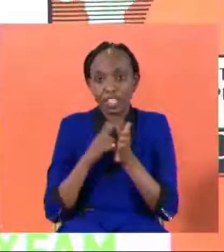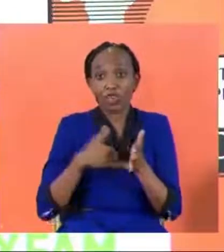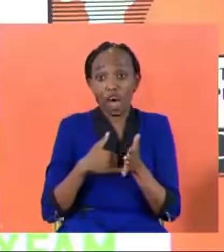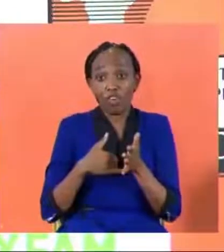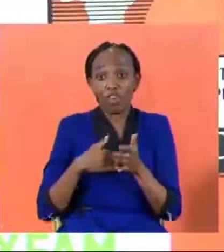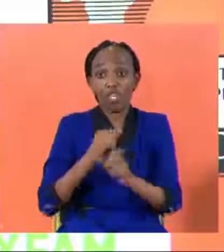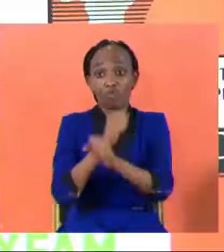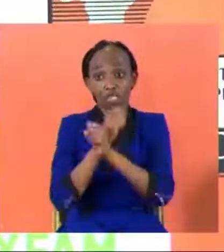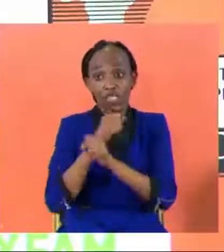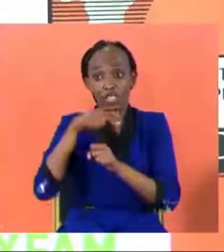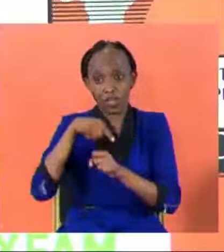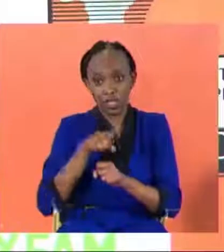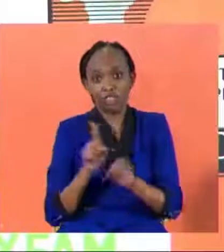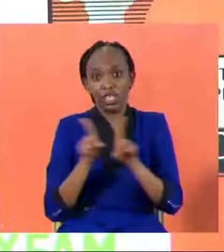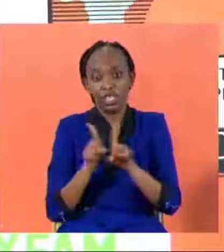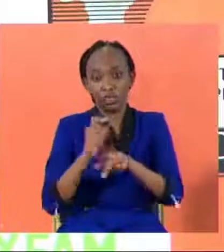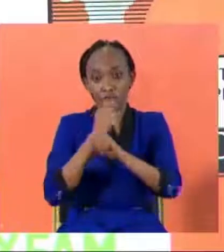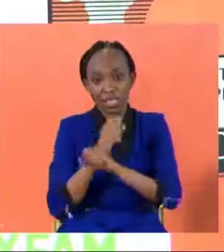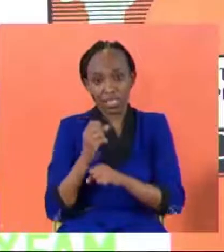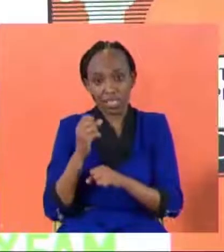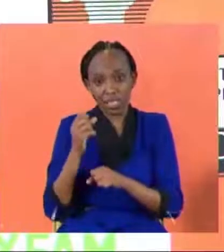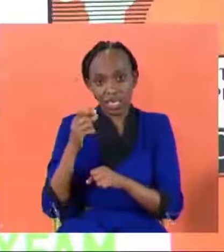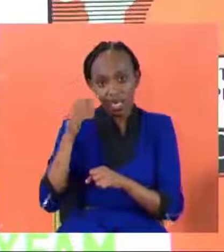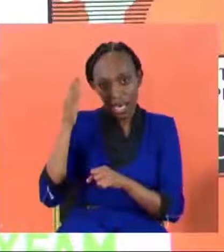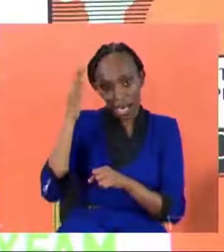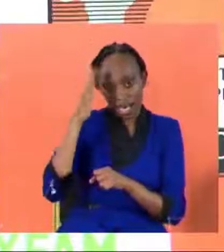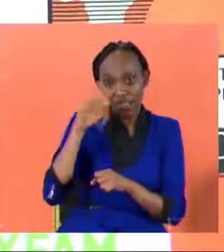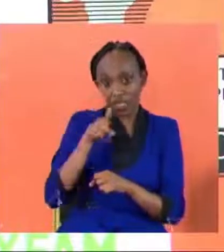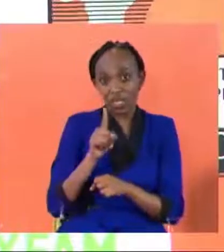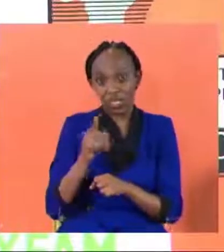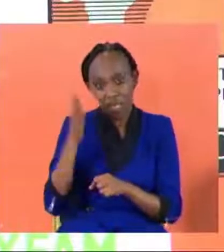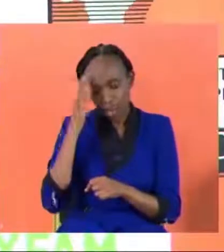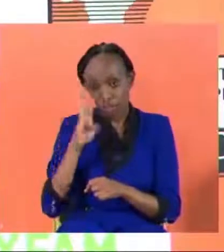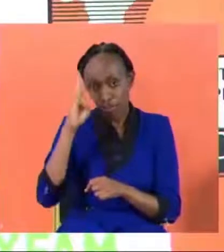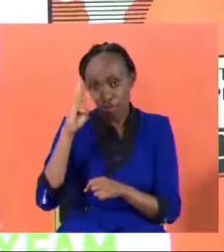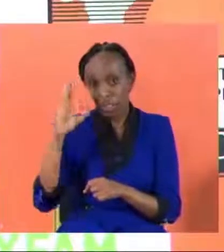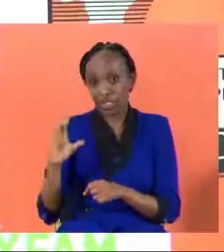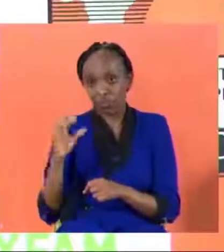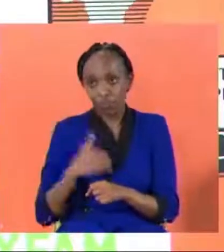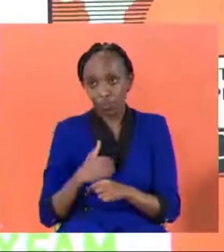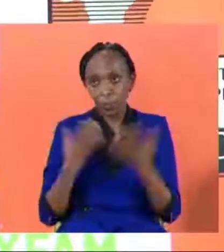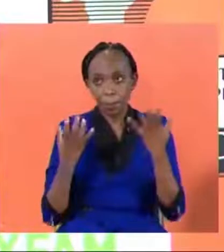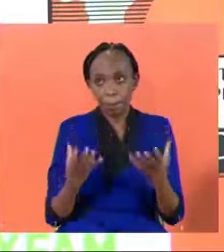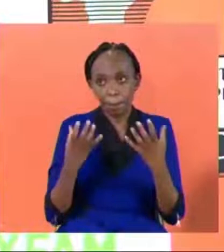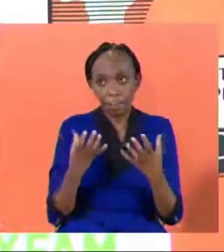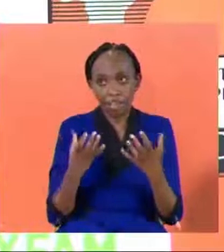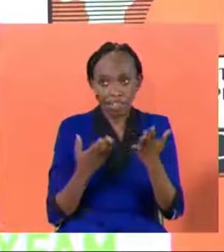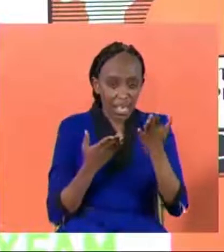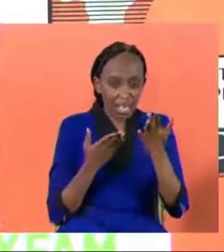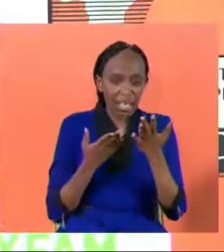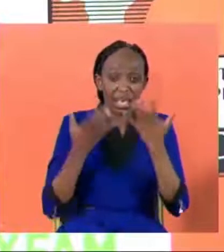in protecting yourself and protecting your identity? I know that for the BBC, we do heavy